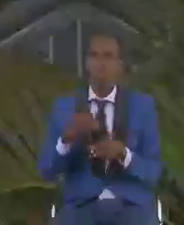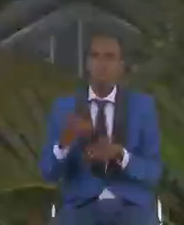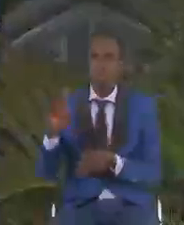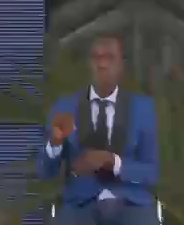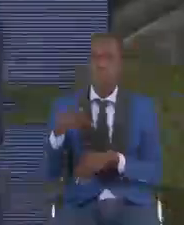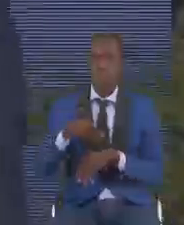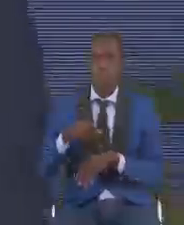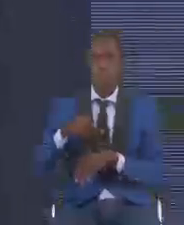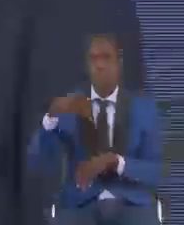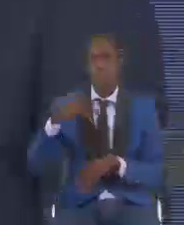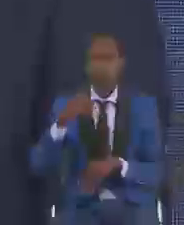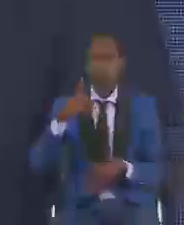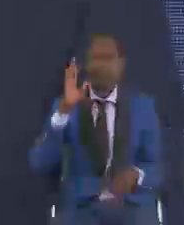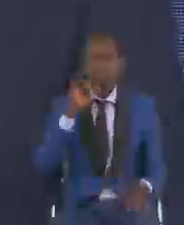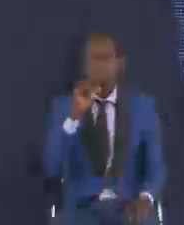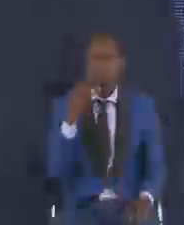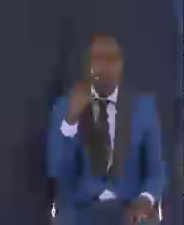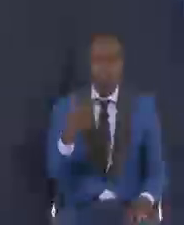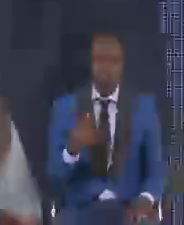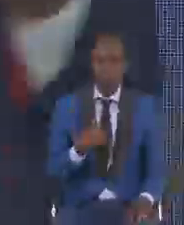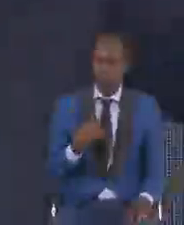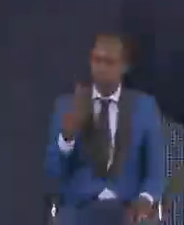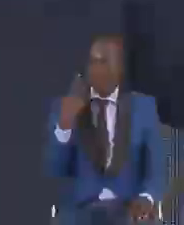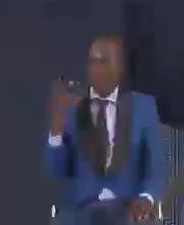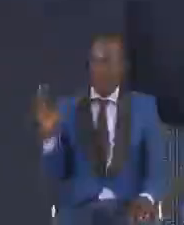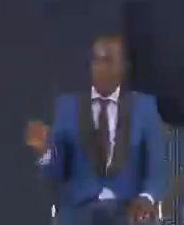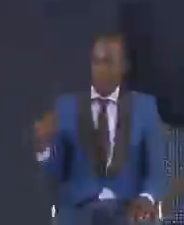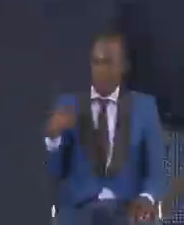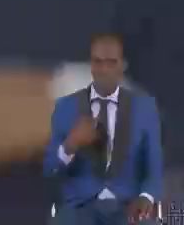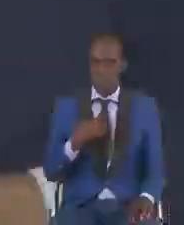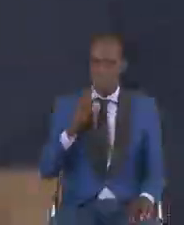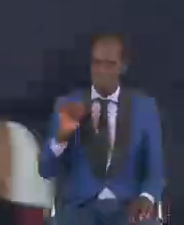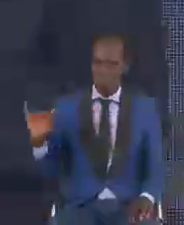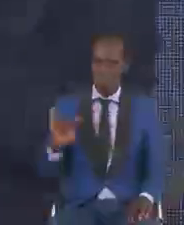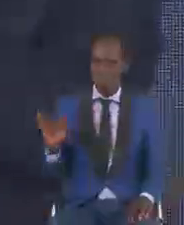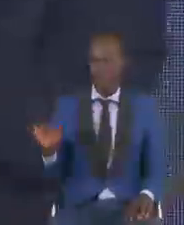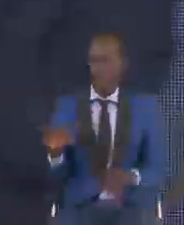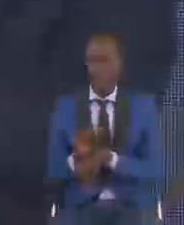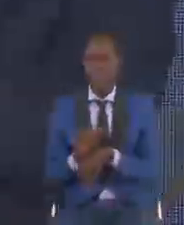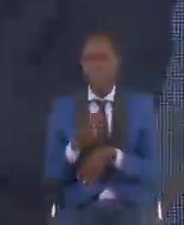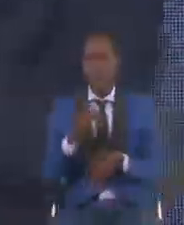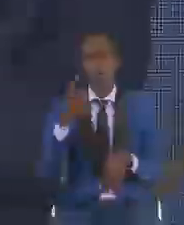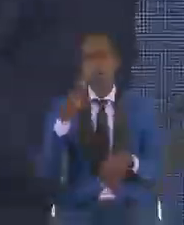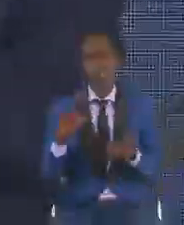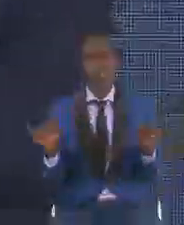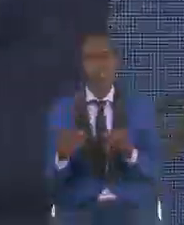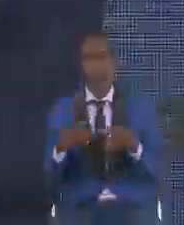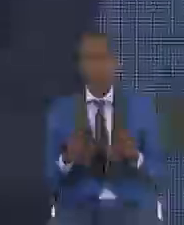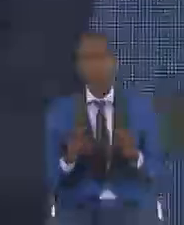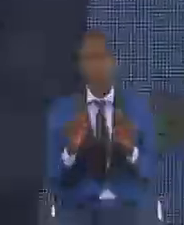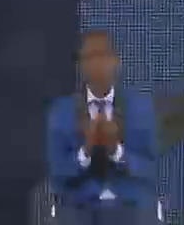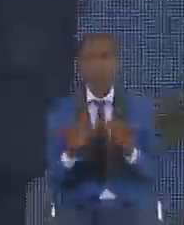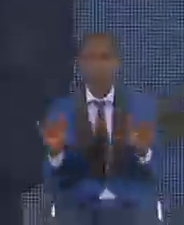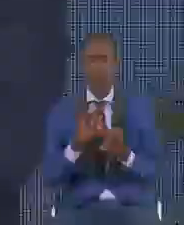say, look at me, look at him, look at him, look at me. We walk the work of God in the same way, with the same